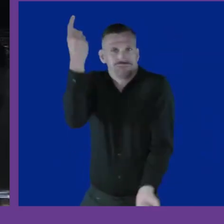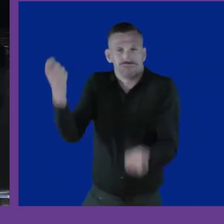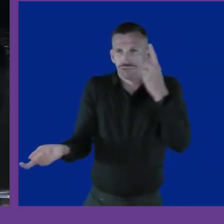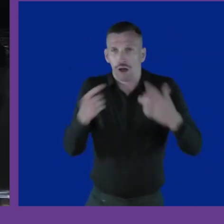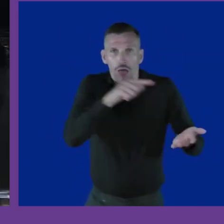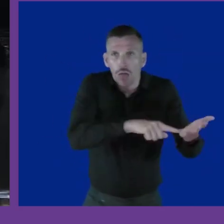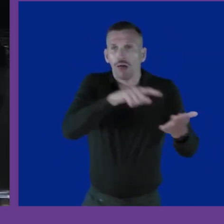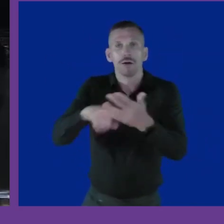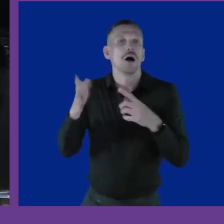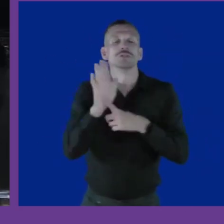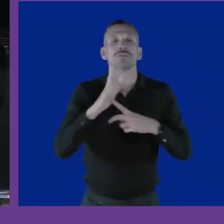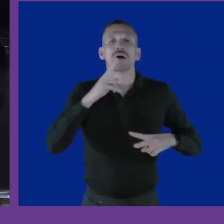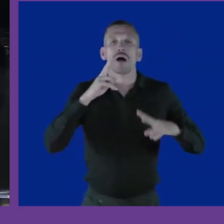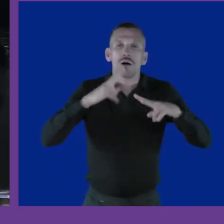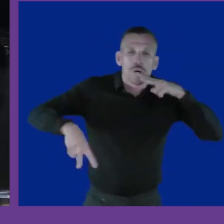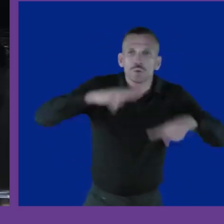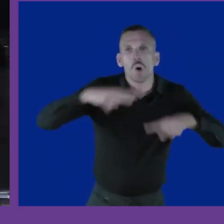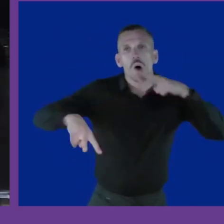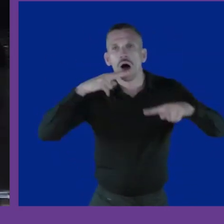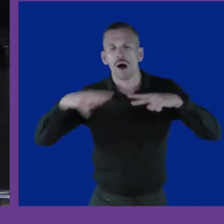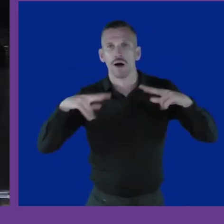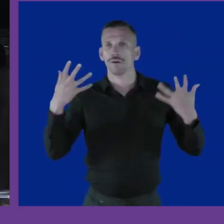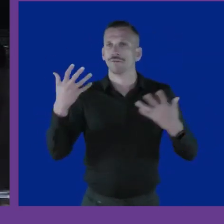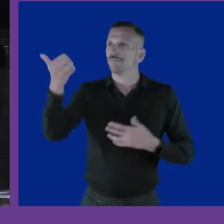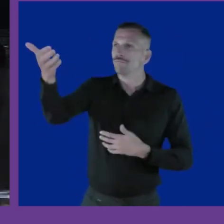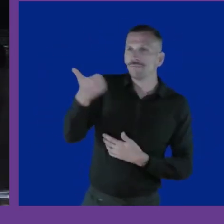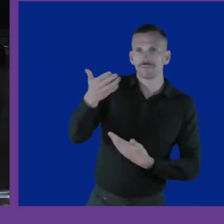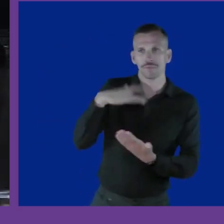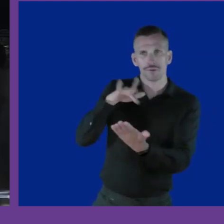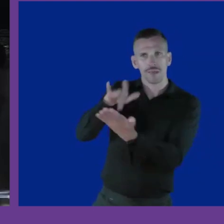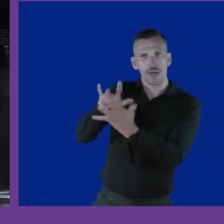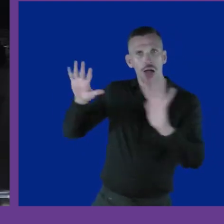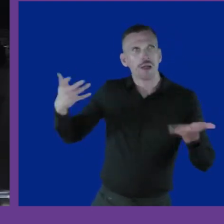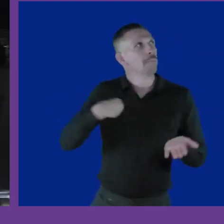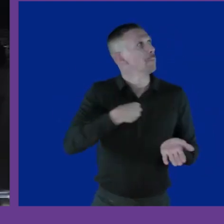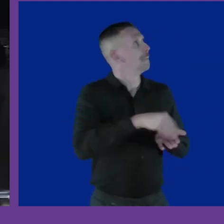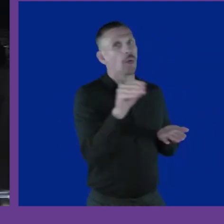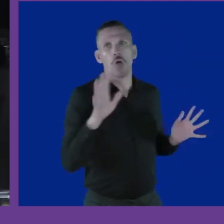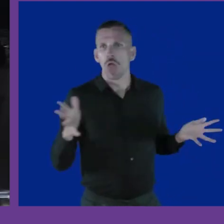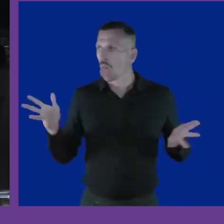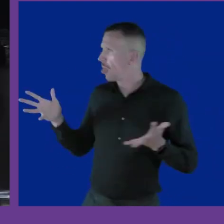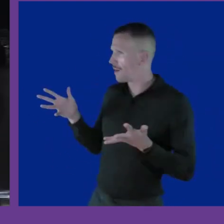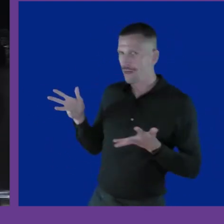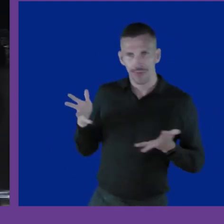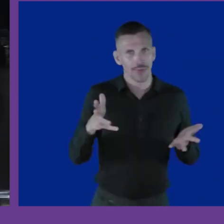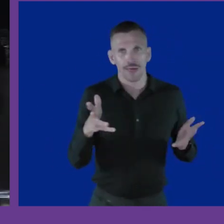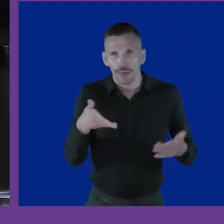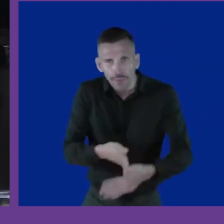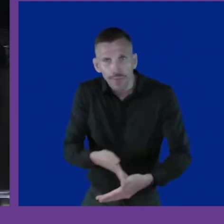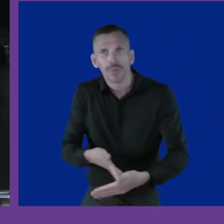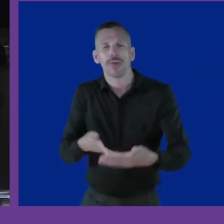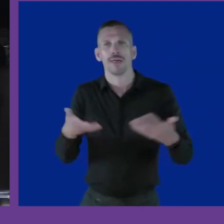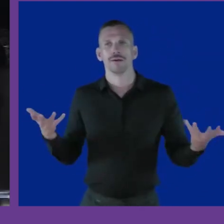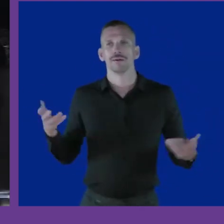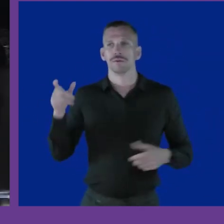3 different payment terminals, you never know where you end up being and how to actually start the payment process. And this, for the user, while